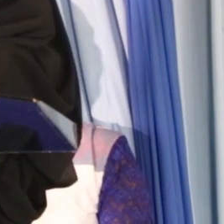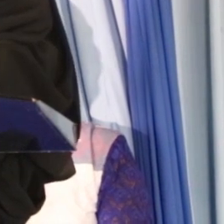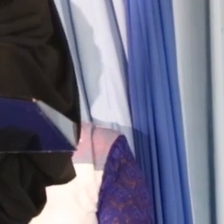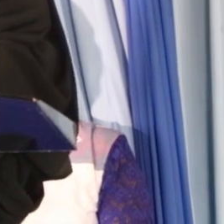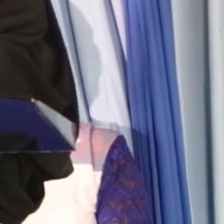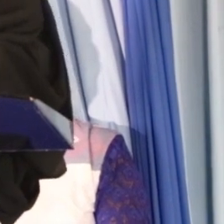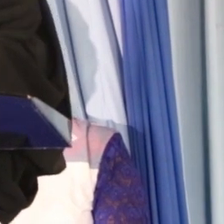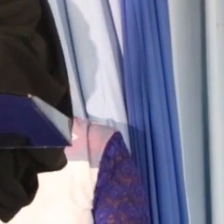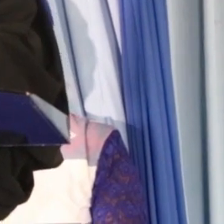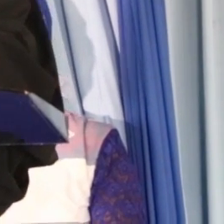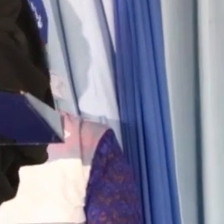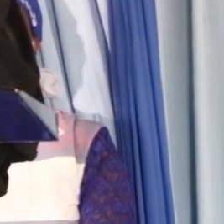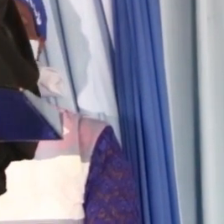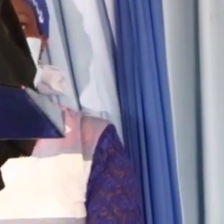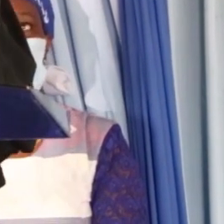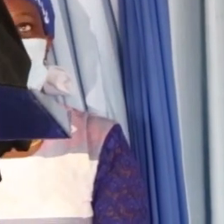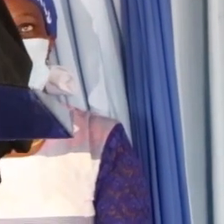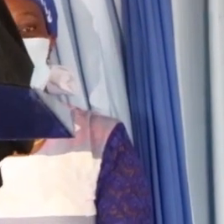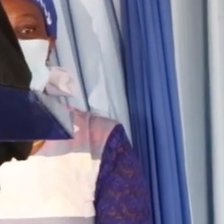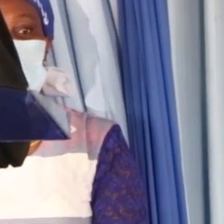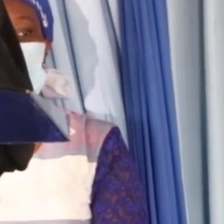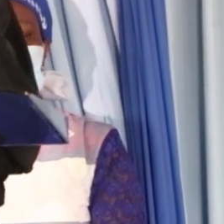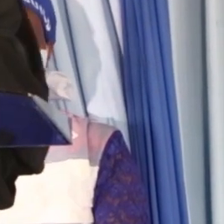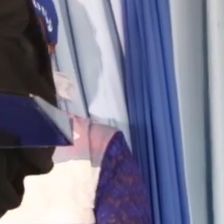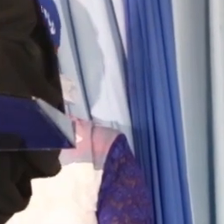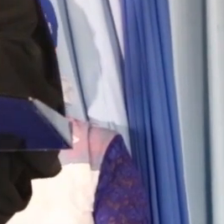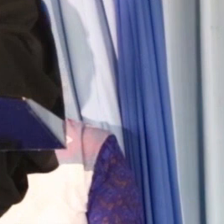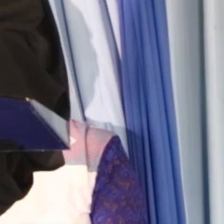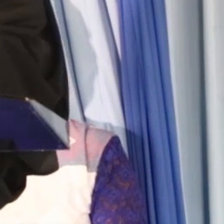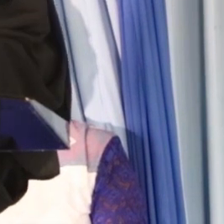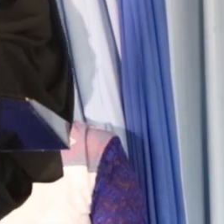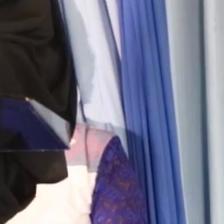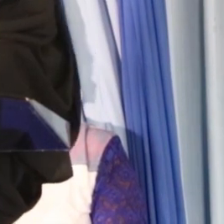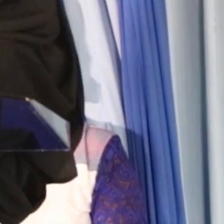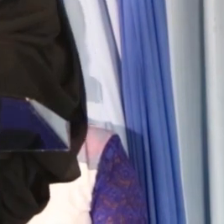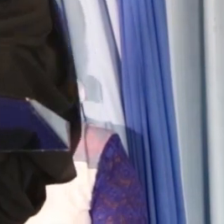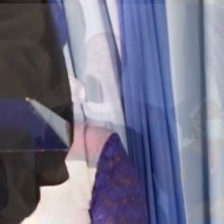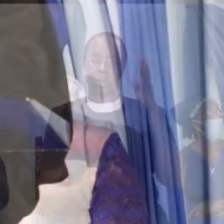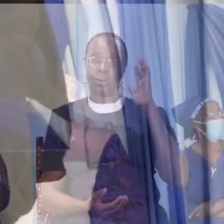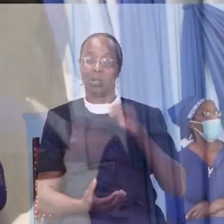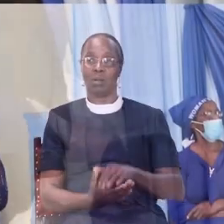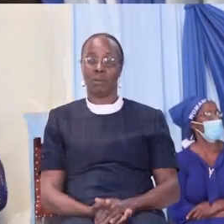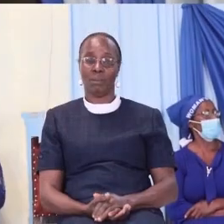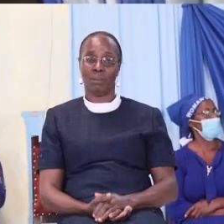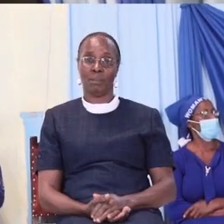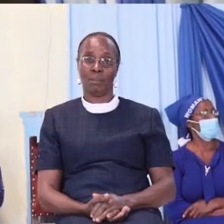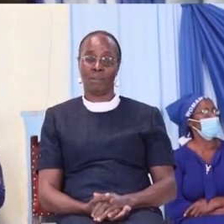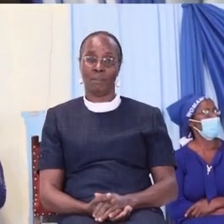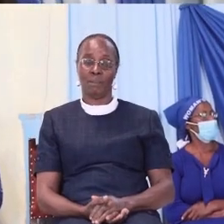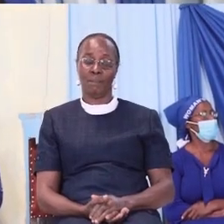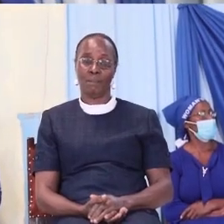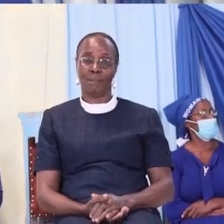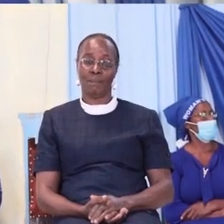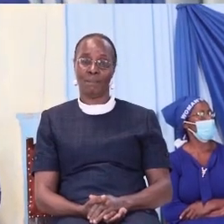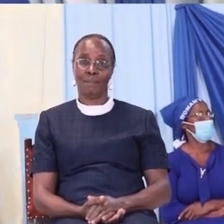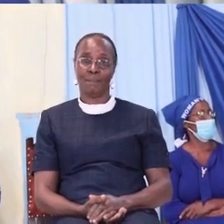the whole world this gospel of Jesus Christ. I want to thank God for this